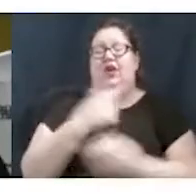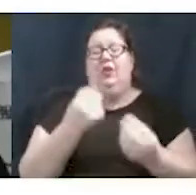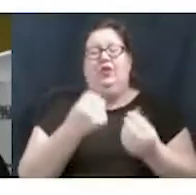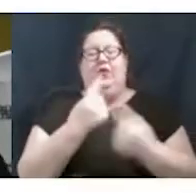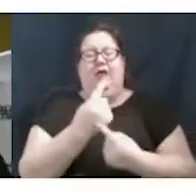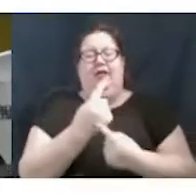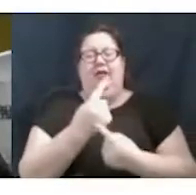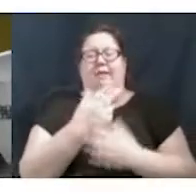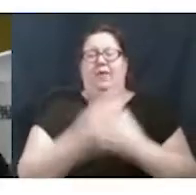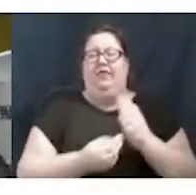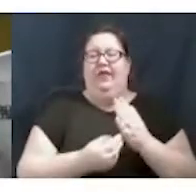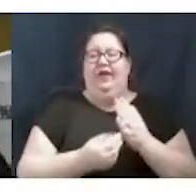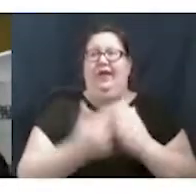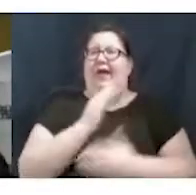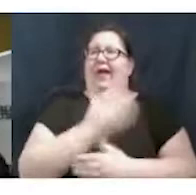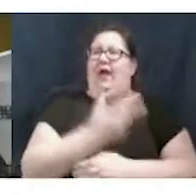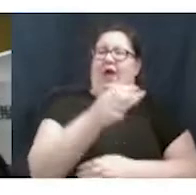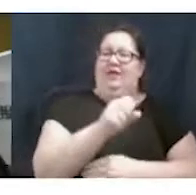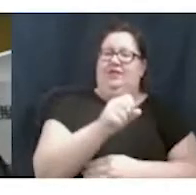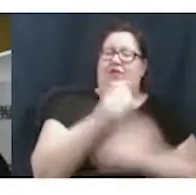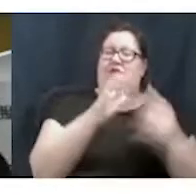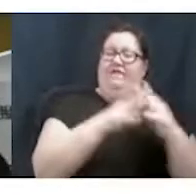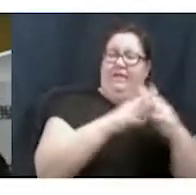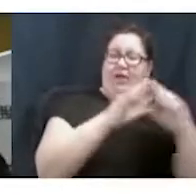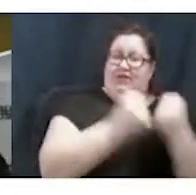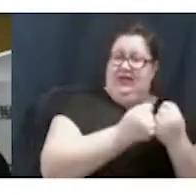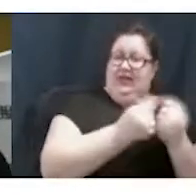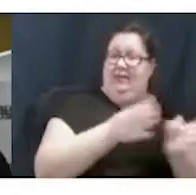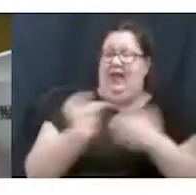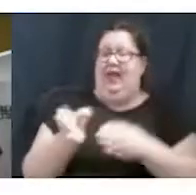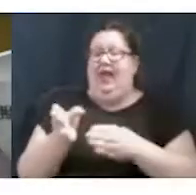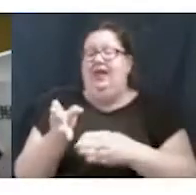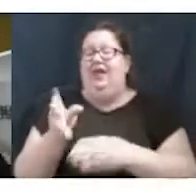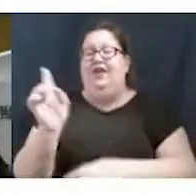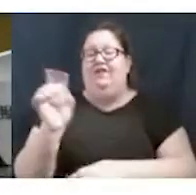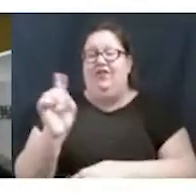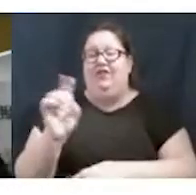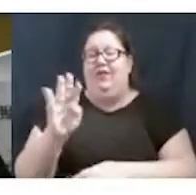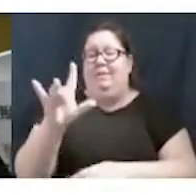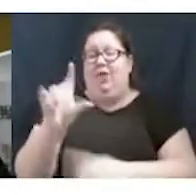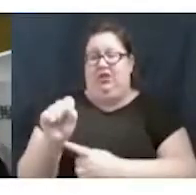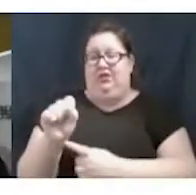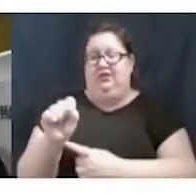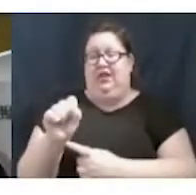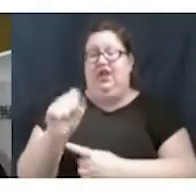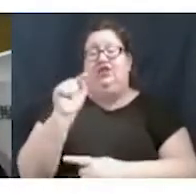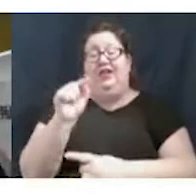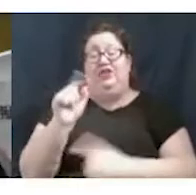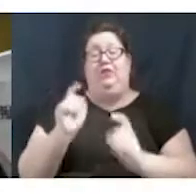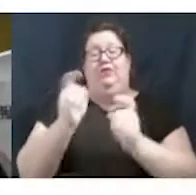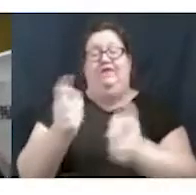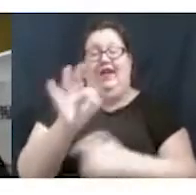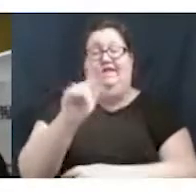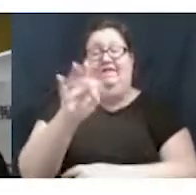both our high school football team, and we did some for the Durham Bulls. So that's you providing them footage, and their focus is editing